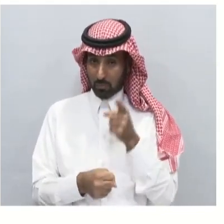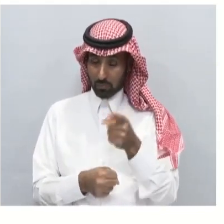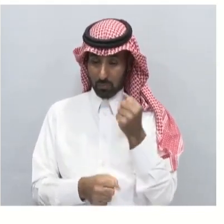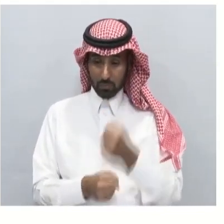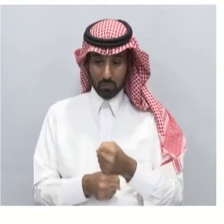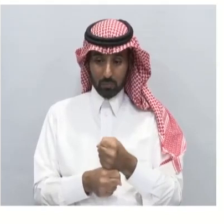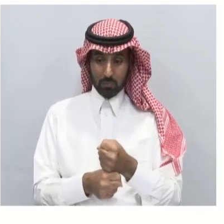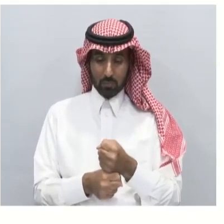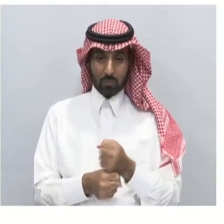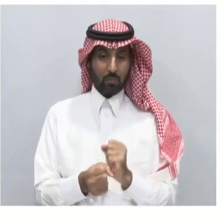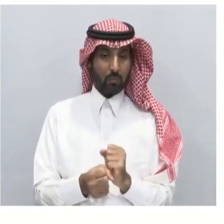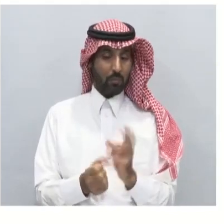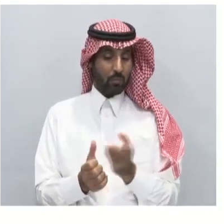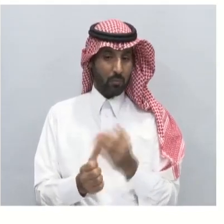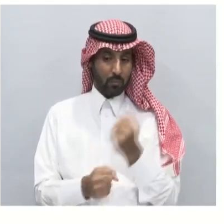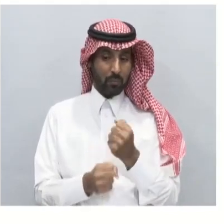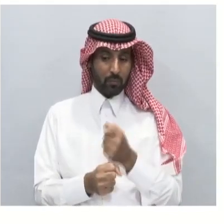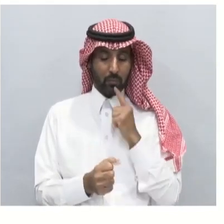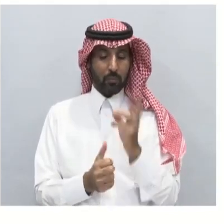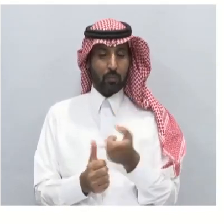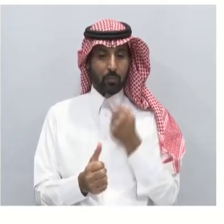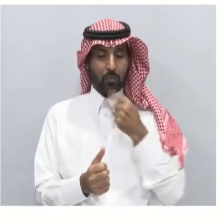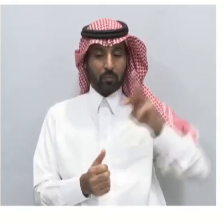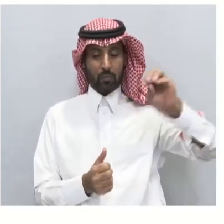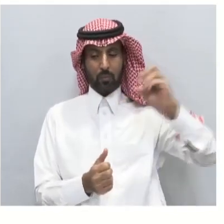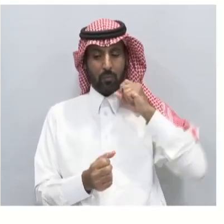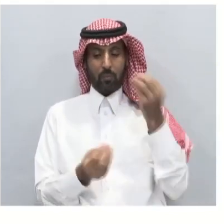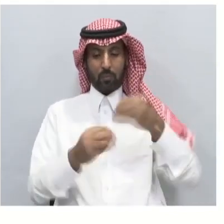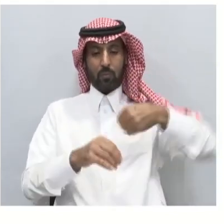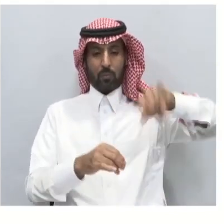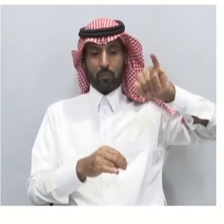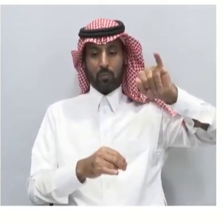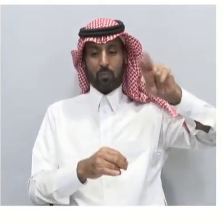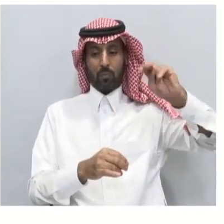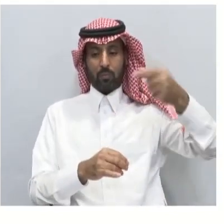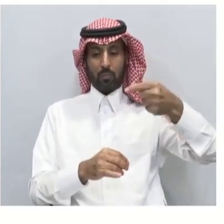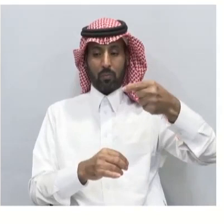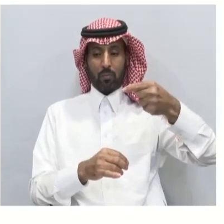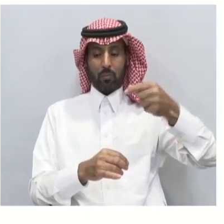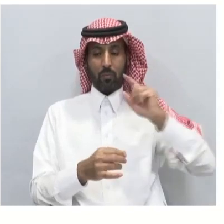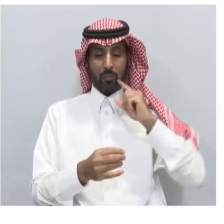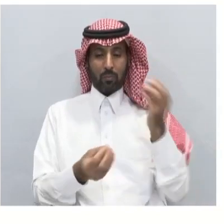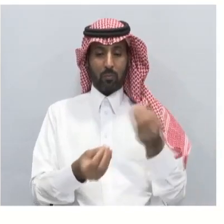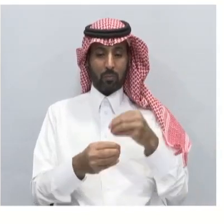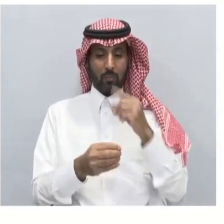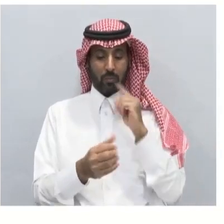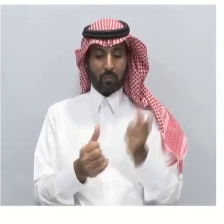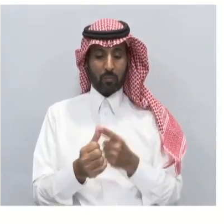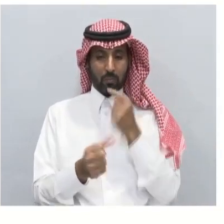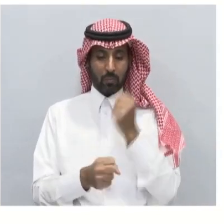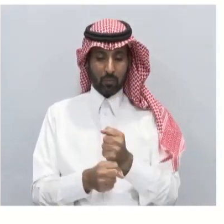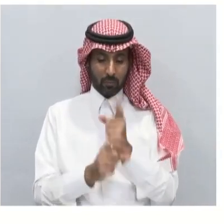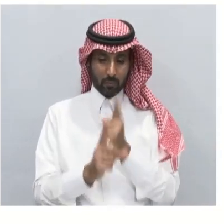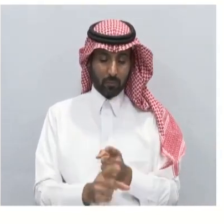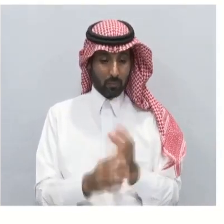to wait. Here we have the verb. Here we have the pronoun. To wait, the infinitive, in line for